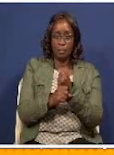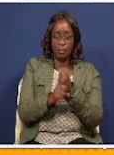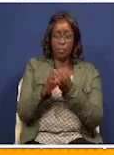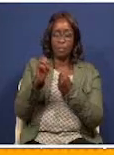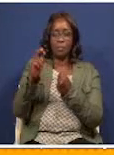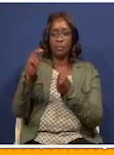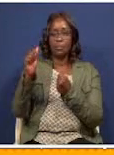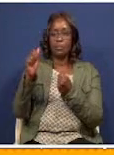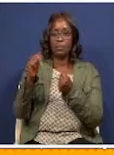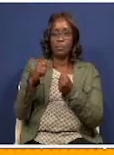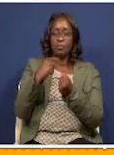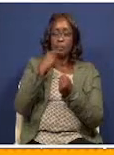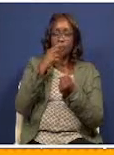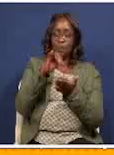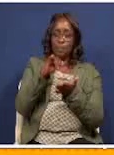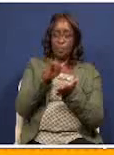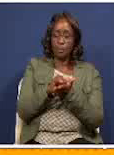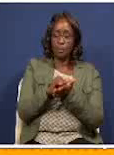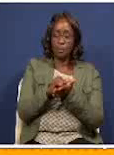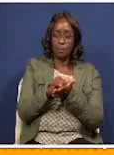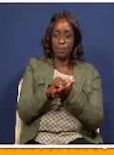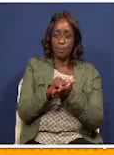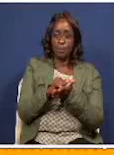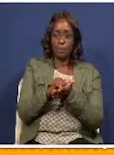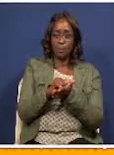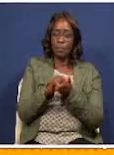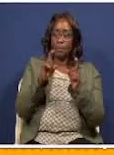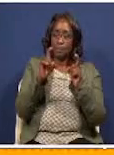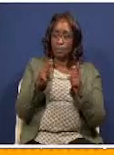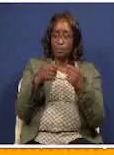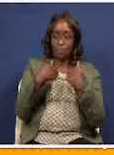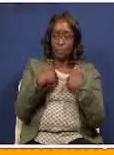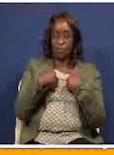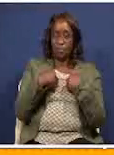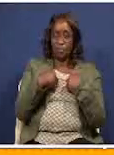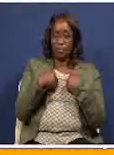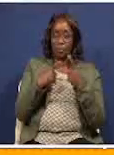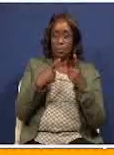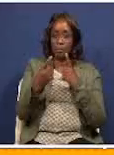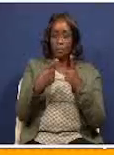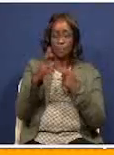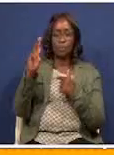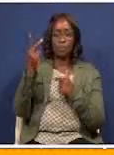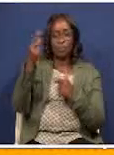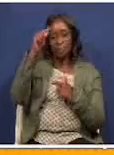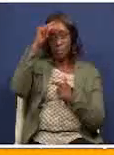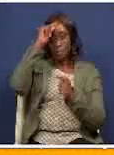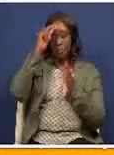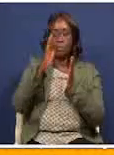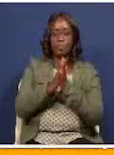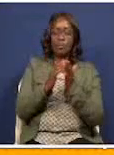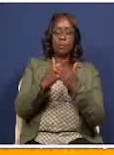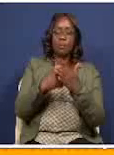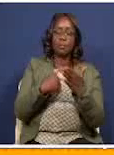Oganda kiriwe bokia kire gambari uu akiuga no mwanka kuidira kuina kuwara niriate ate ya Kenya na kinyadirikari mbele